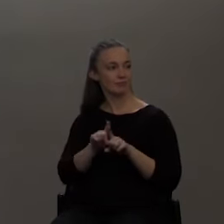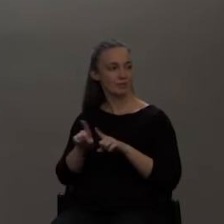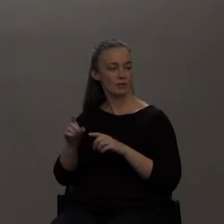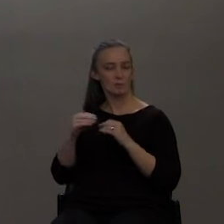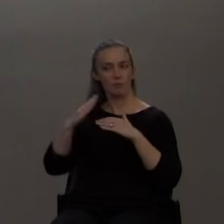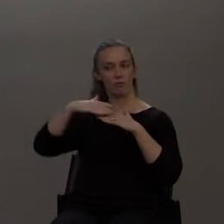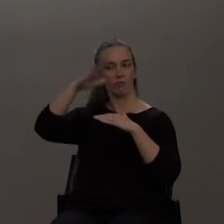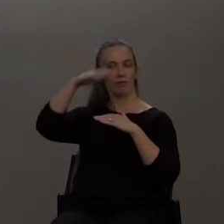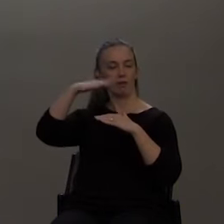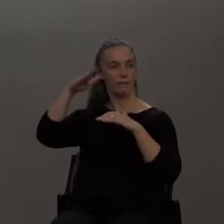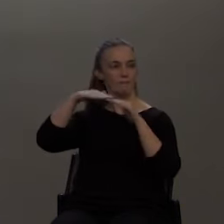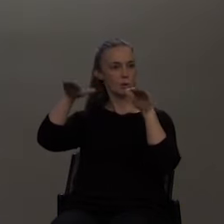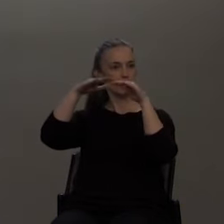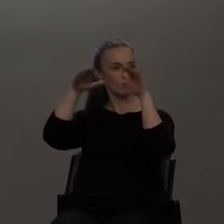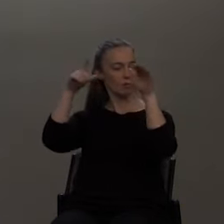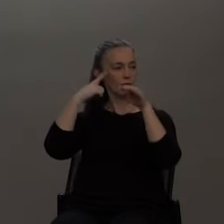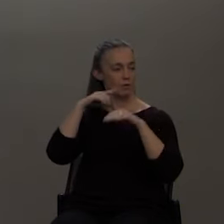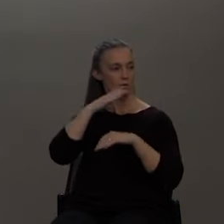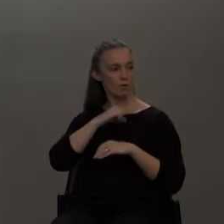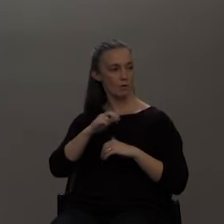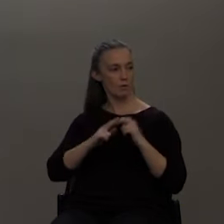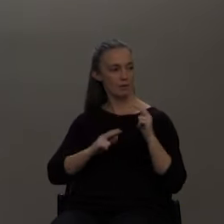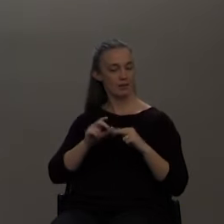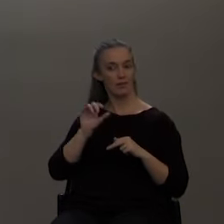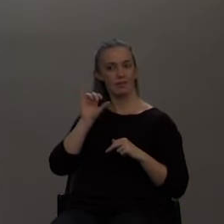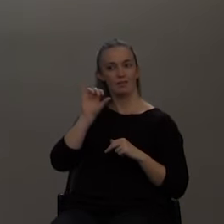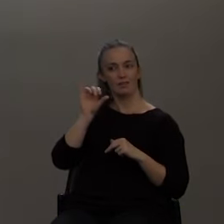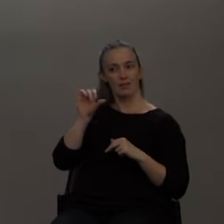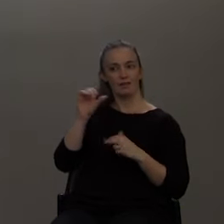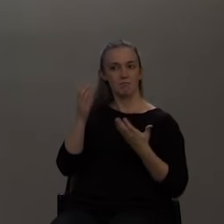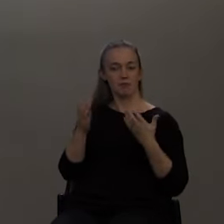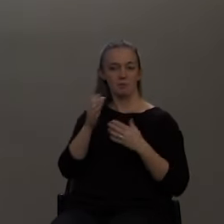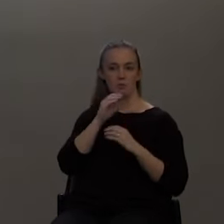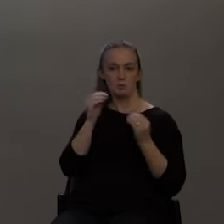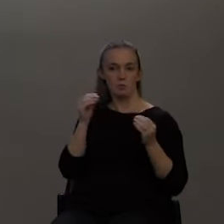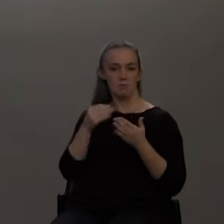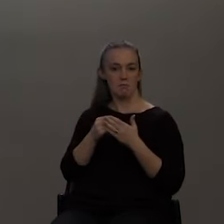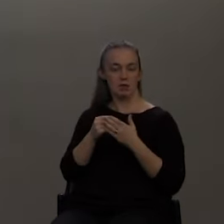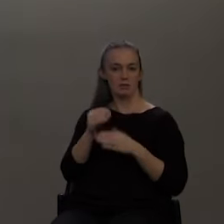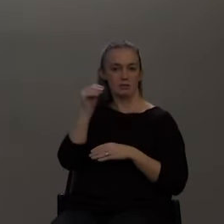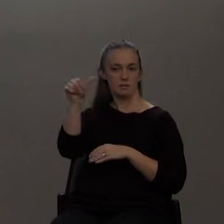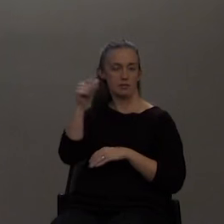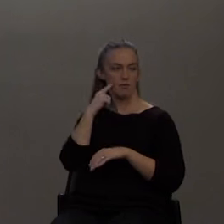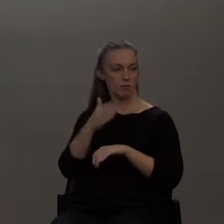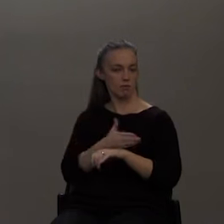stories, because they may not have been invested in decades.